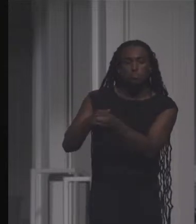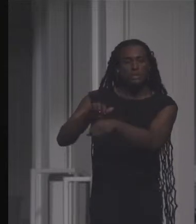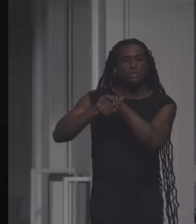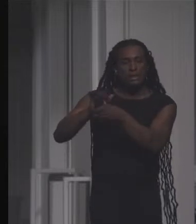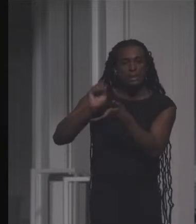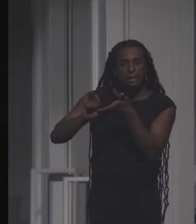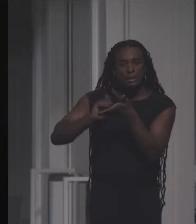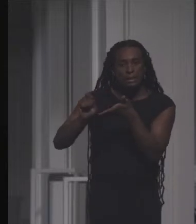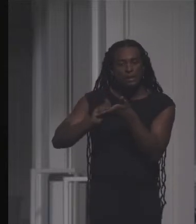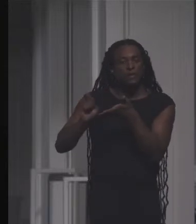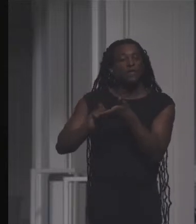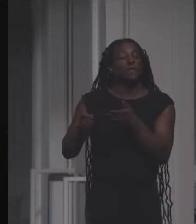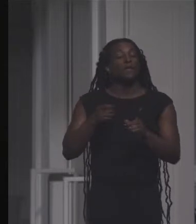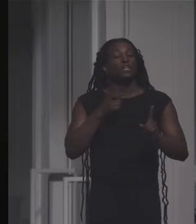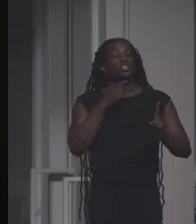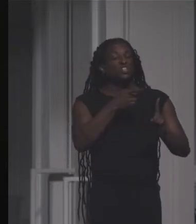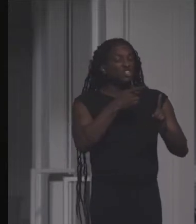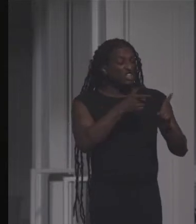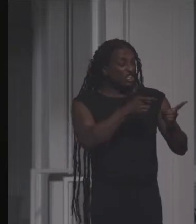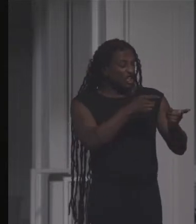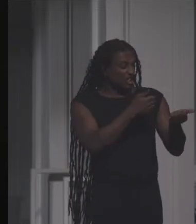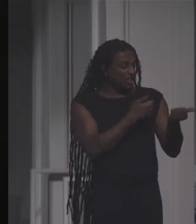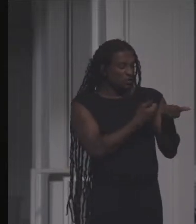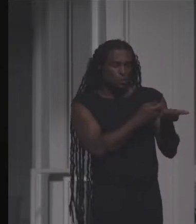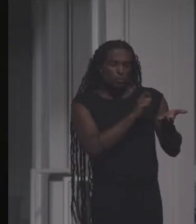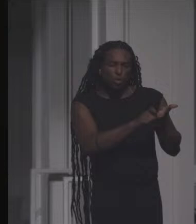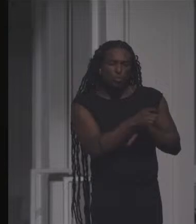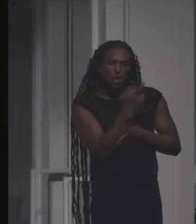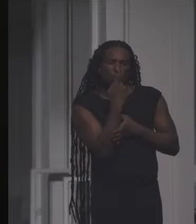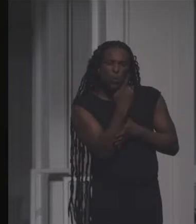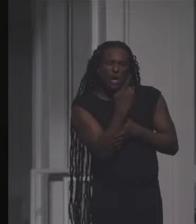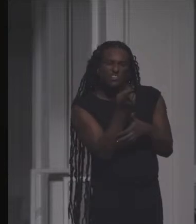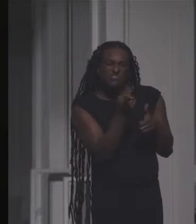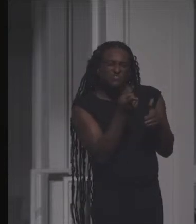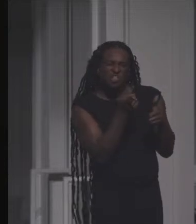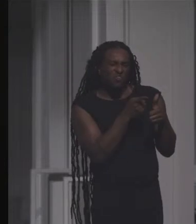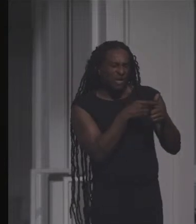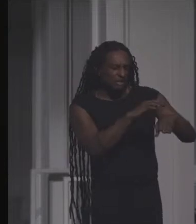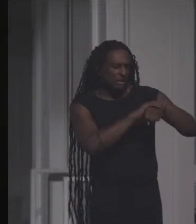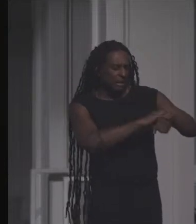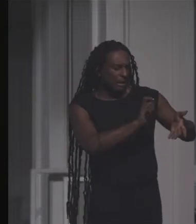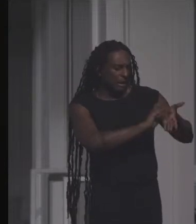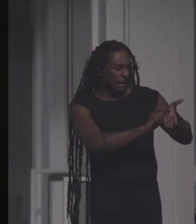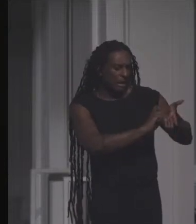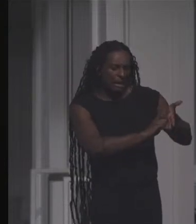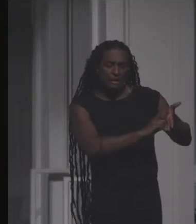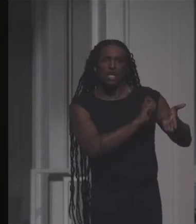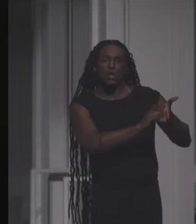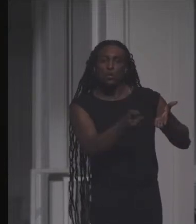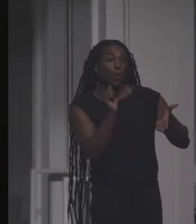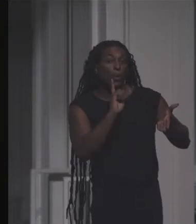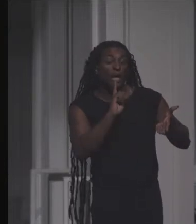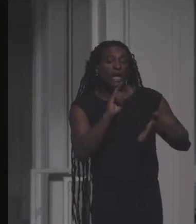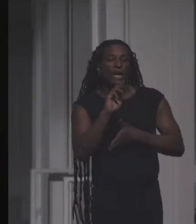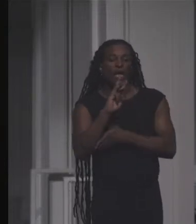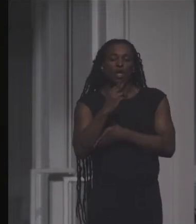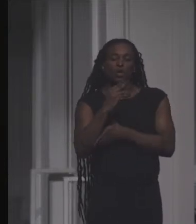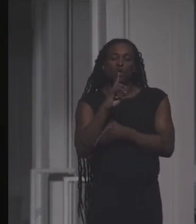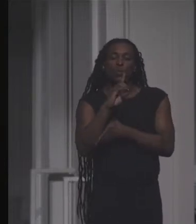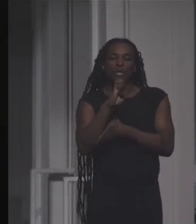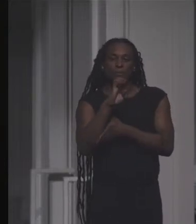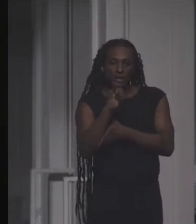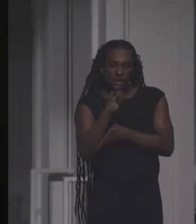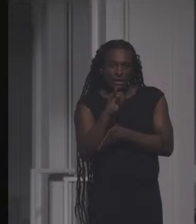Old English literature in existence, was composed at Whitby under her